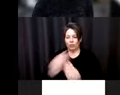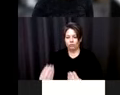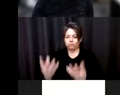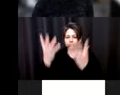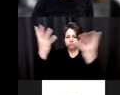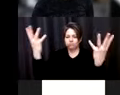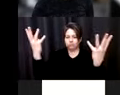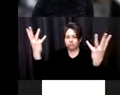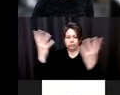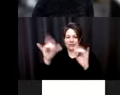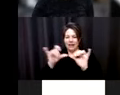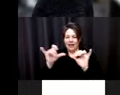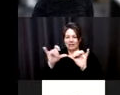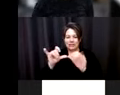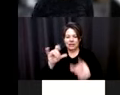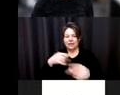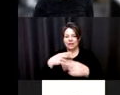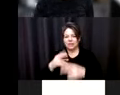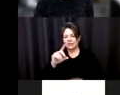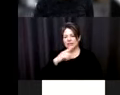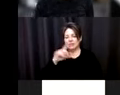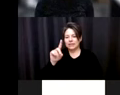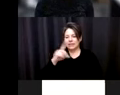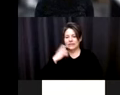scale. This is desert marigold.